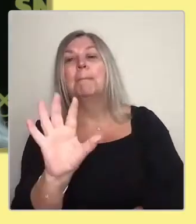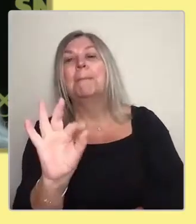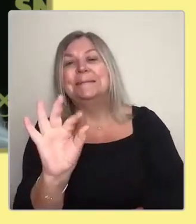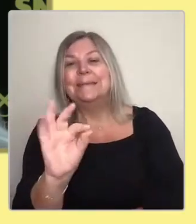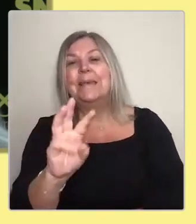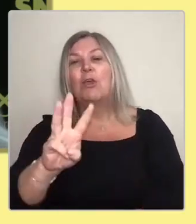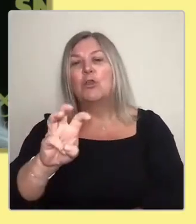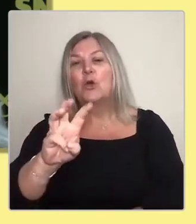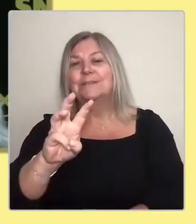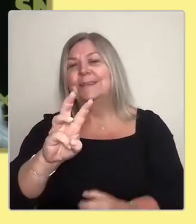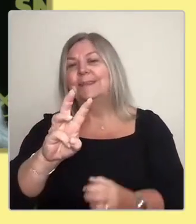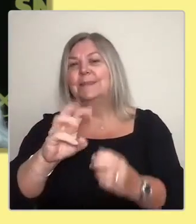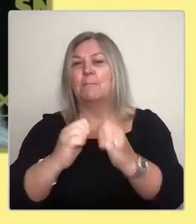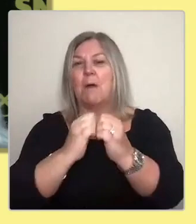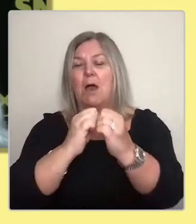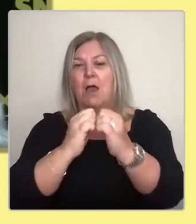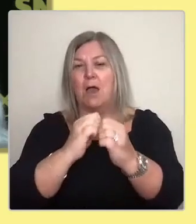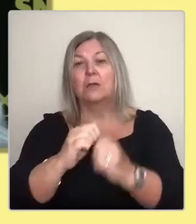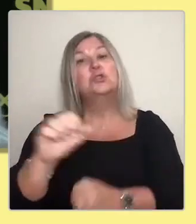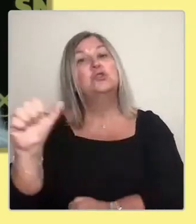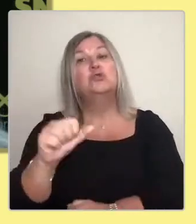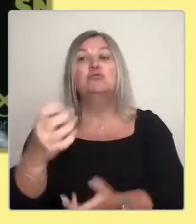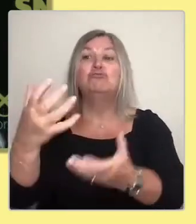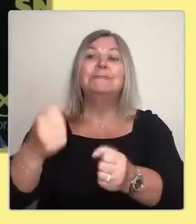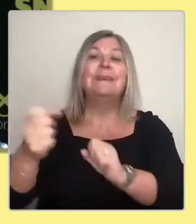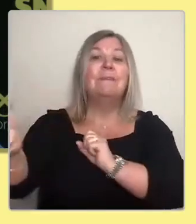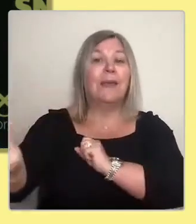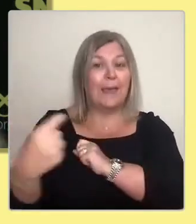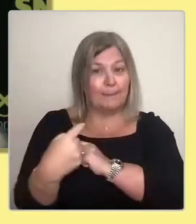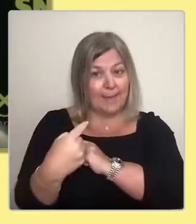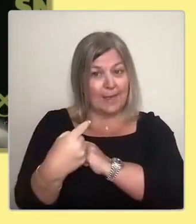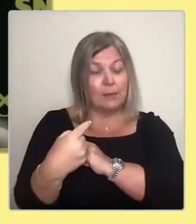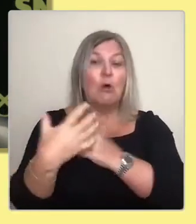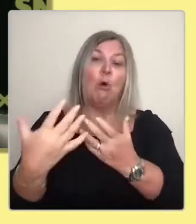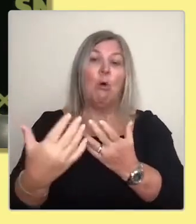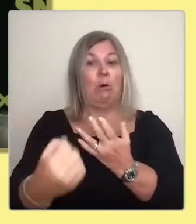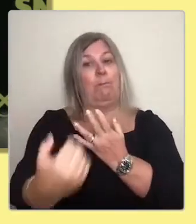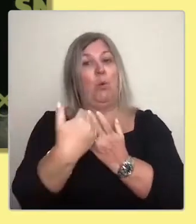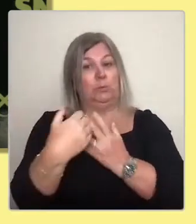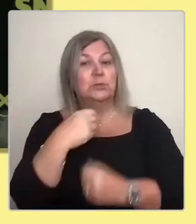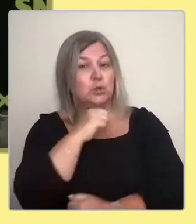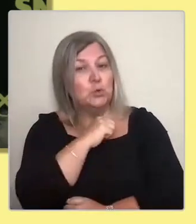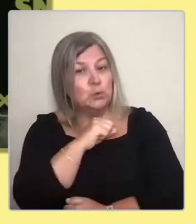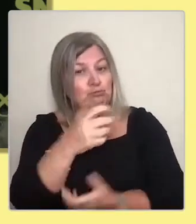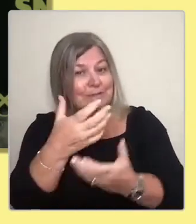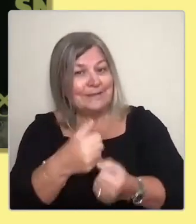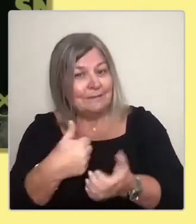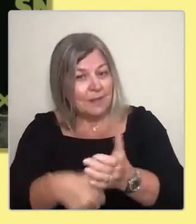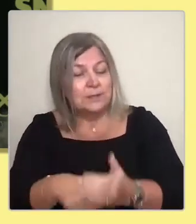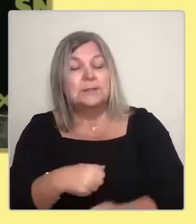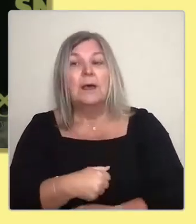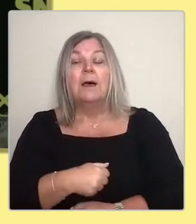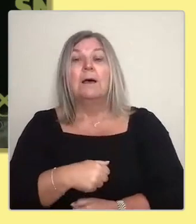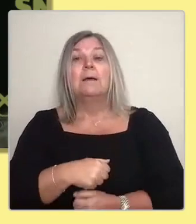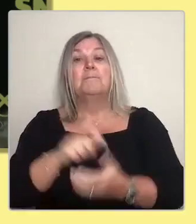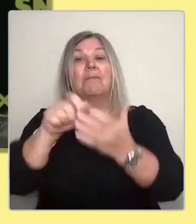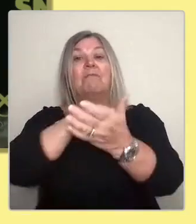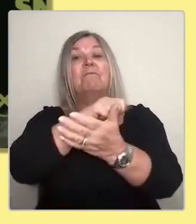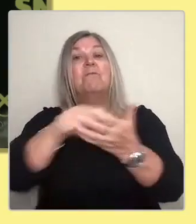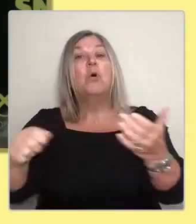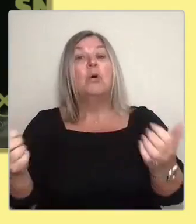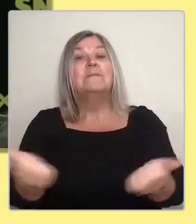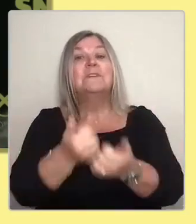them either by email, or if you don't use email, then you will receive them by post. And the ballot closes on the 27th, which is 2 weeks